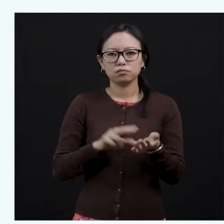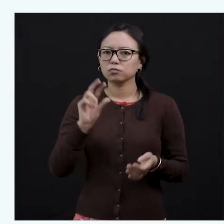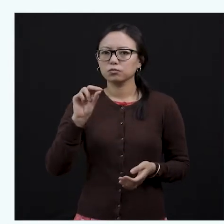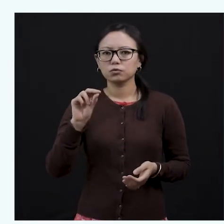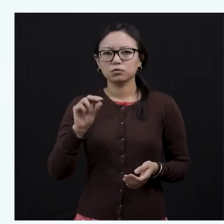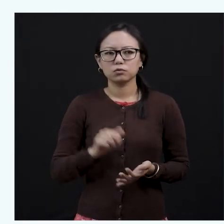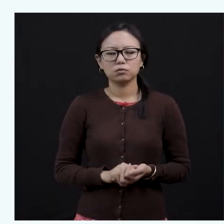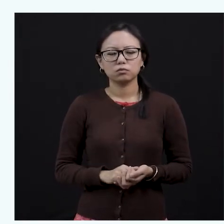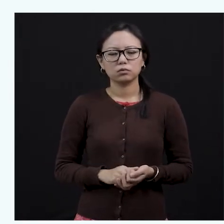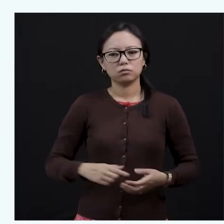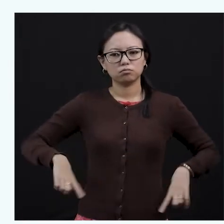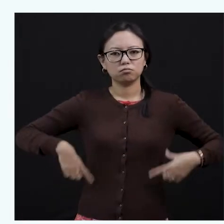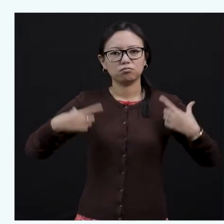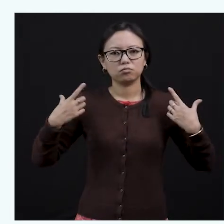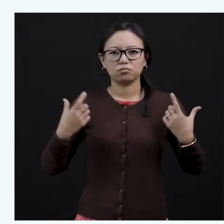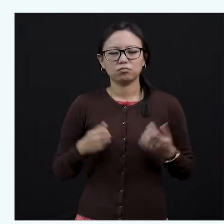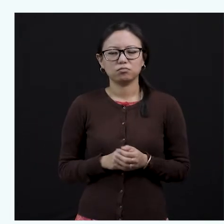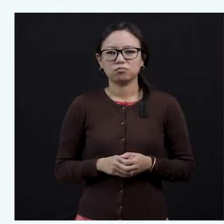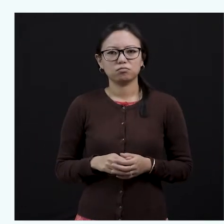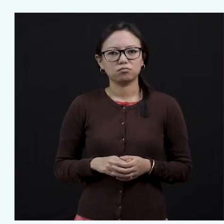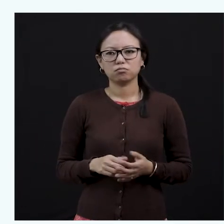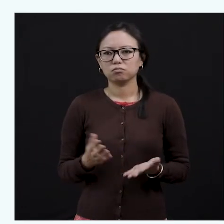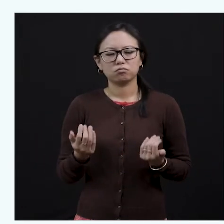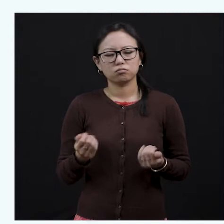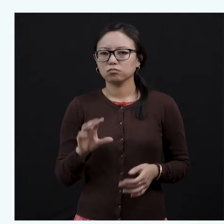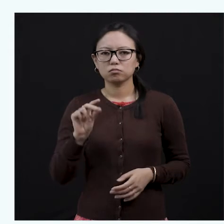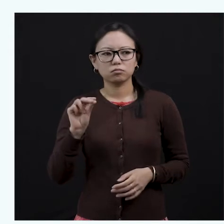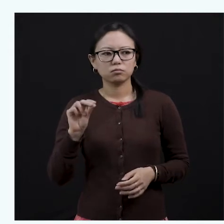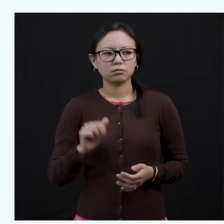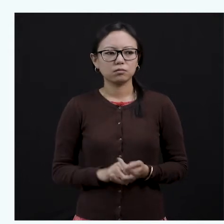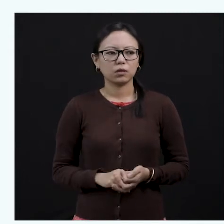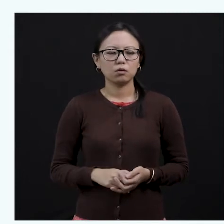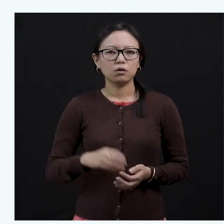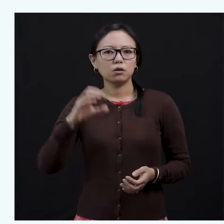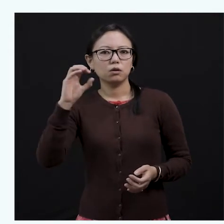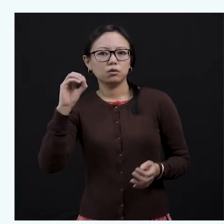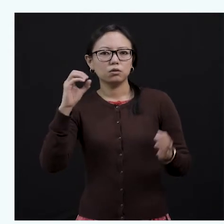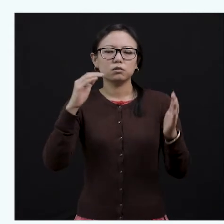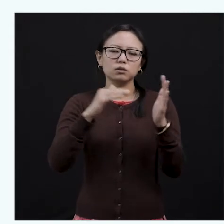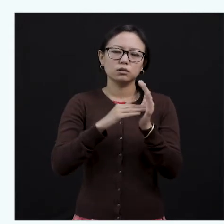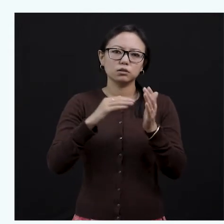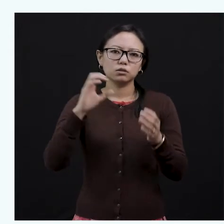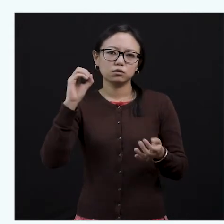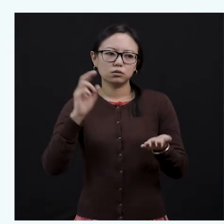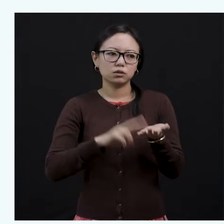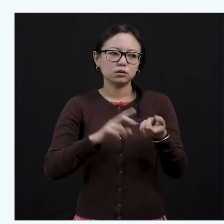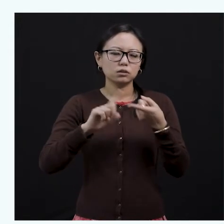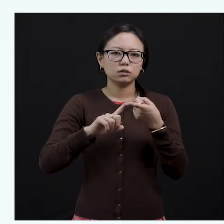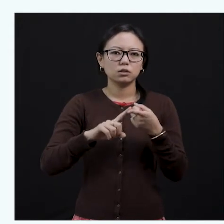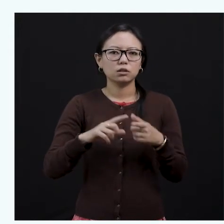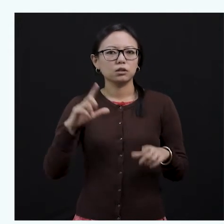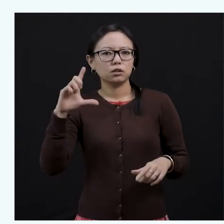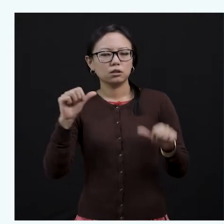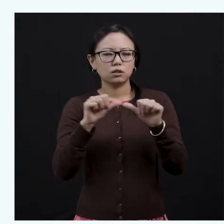is ozone layer. Now, whenever the sun is giving out light to every planet or to every